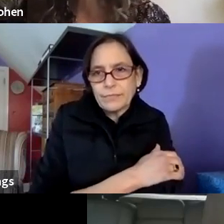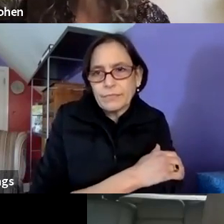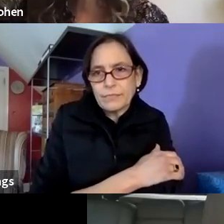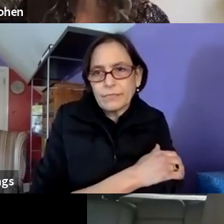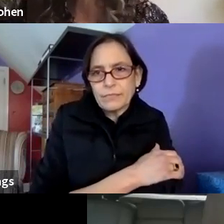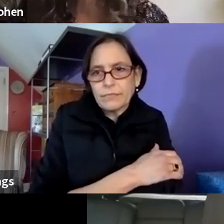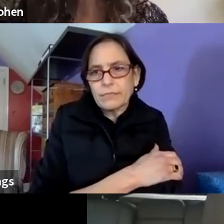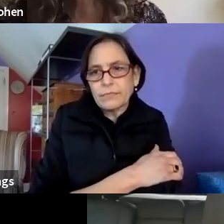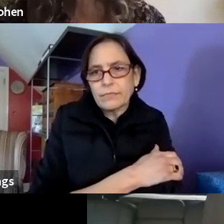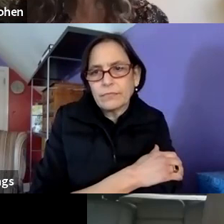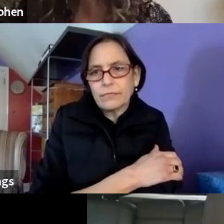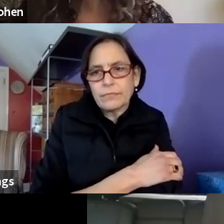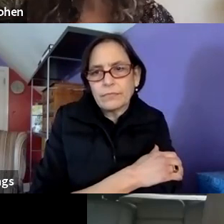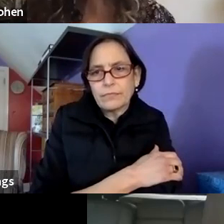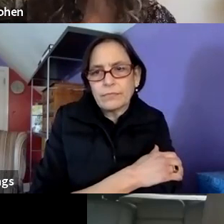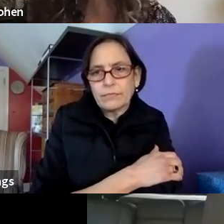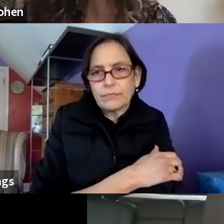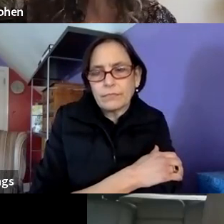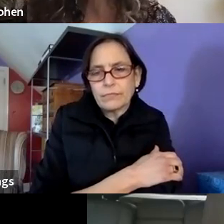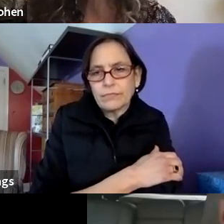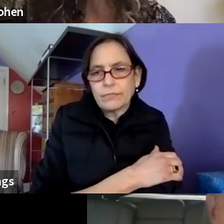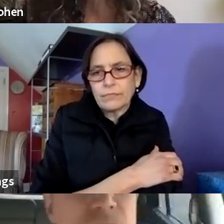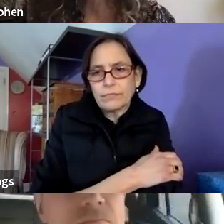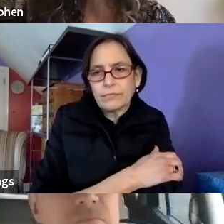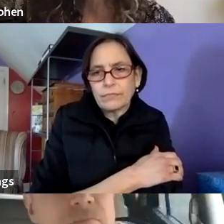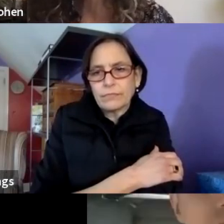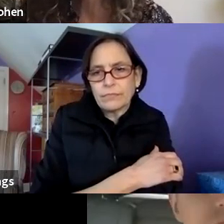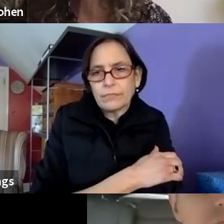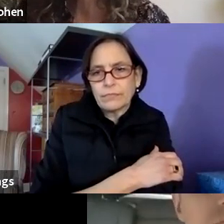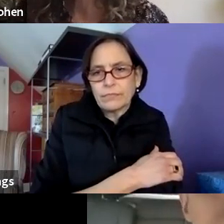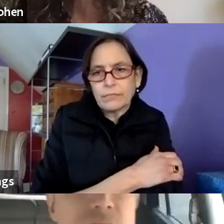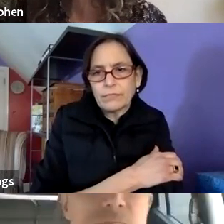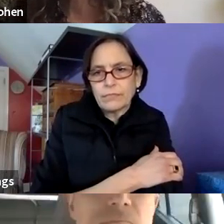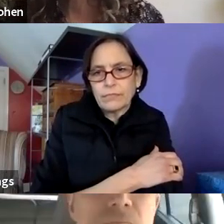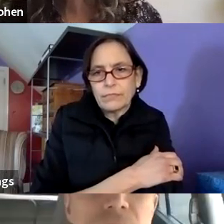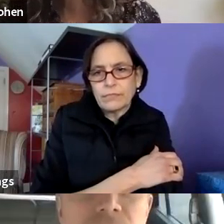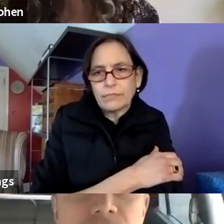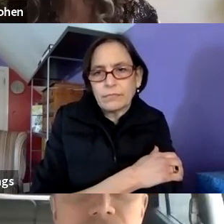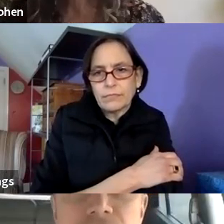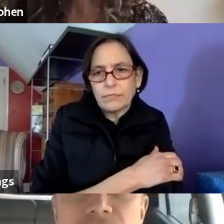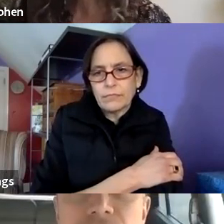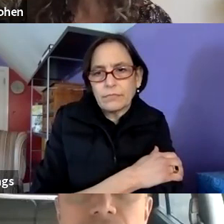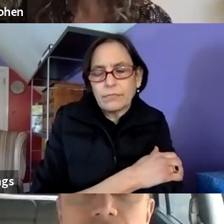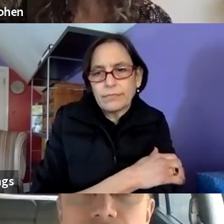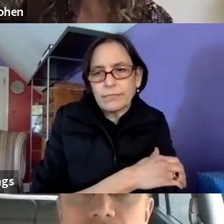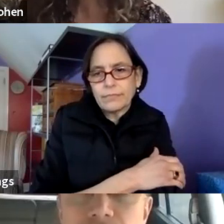crazy working from home at the computer all day, but at least I'm keeping my family safe. If I were you, I would just quit.